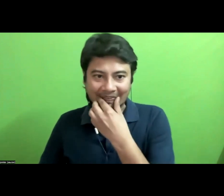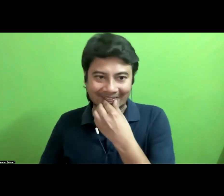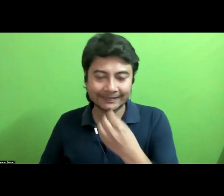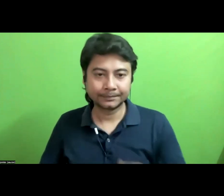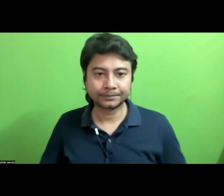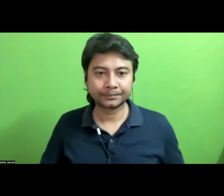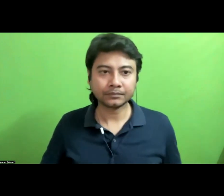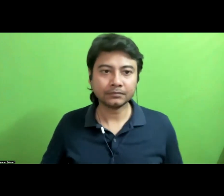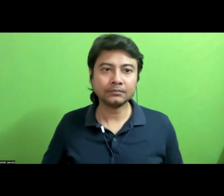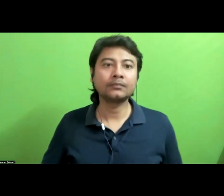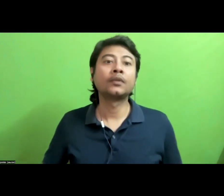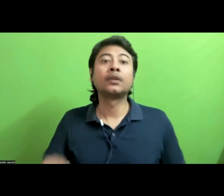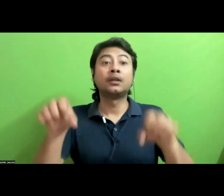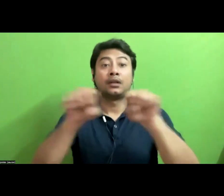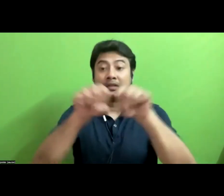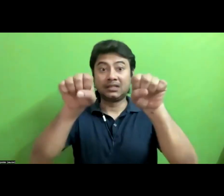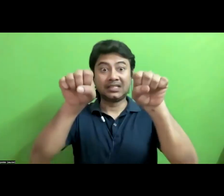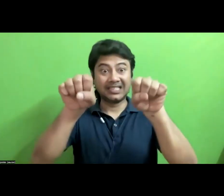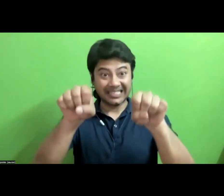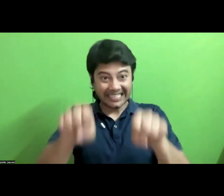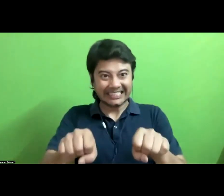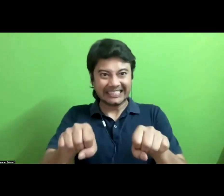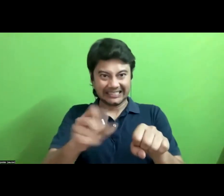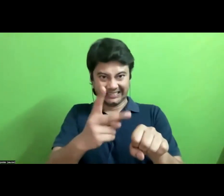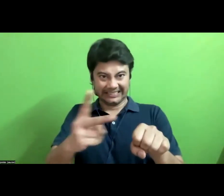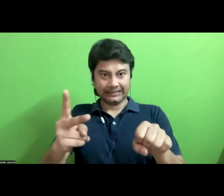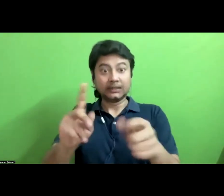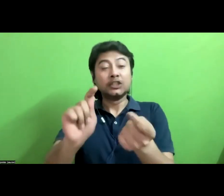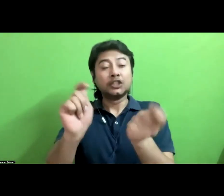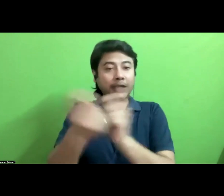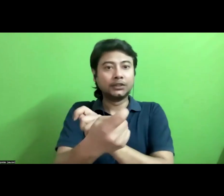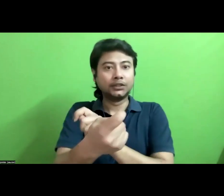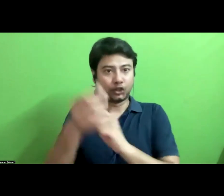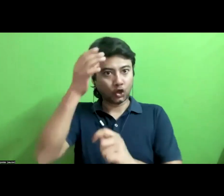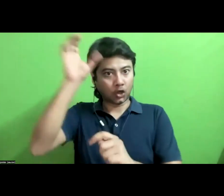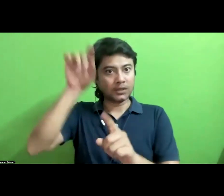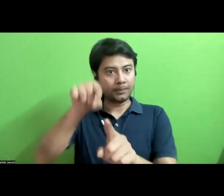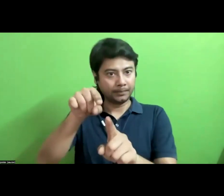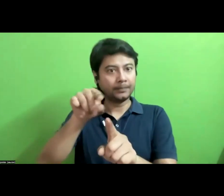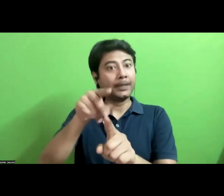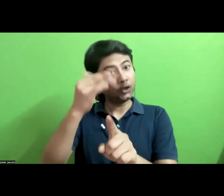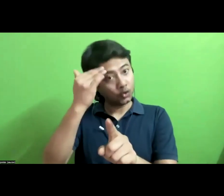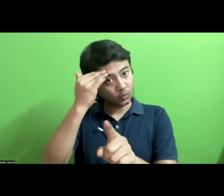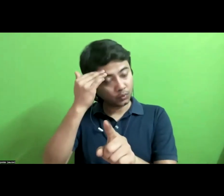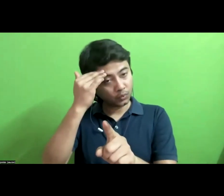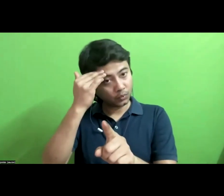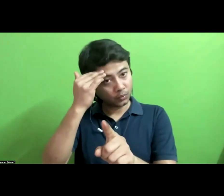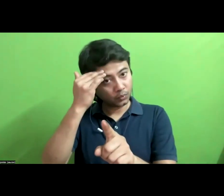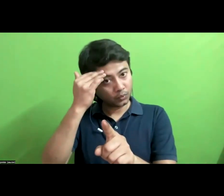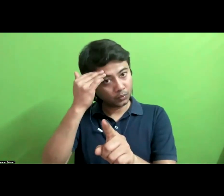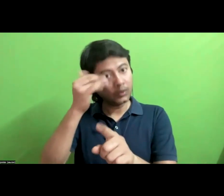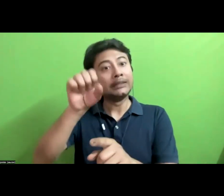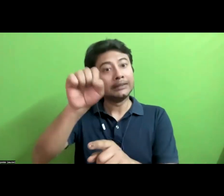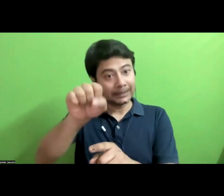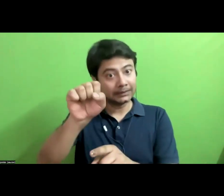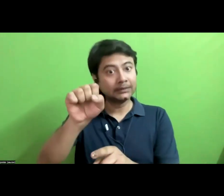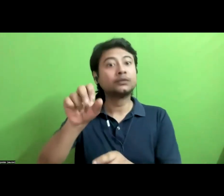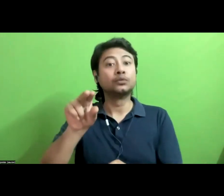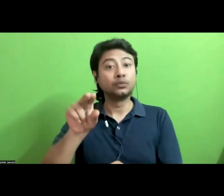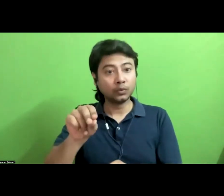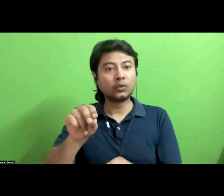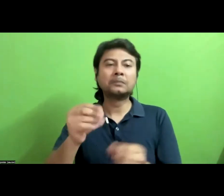Do you know what system change means? Yes, no, or somewhat?